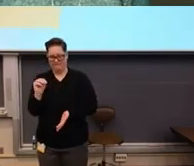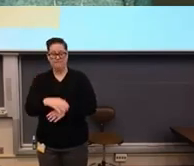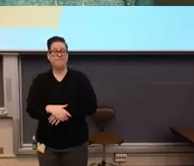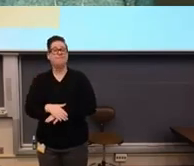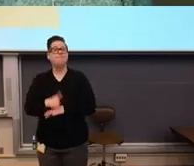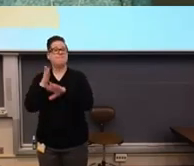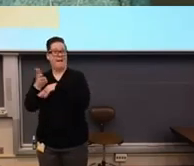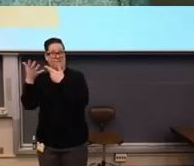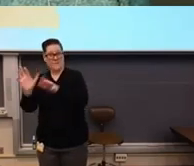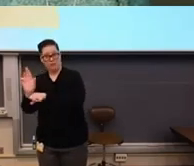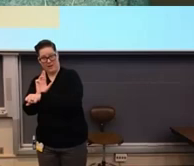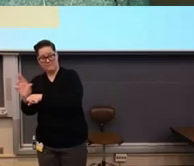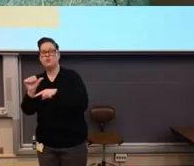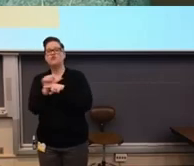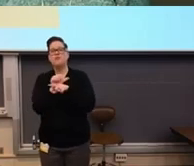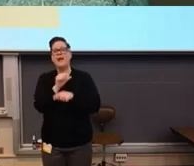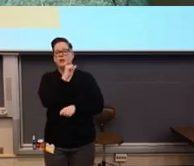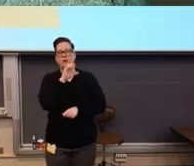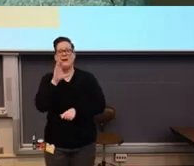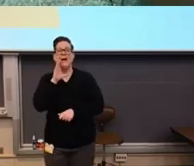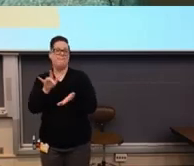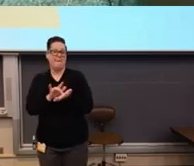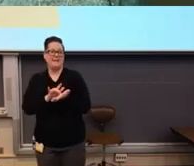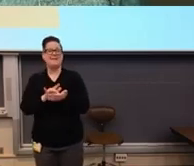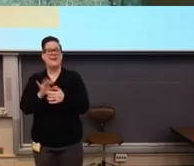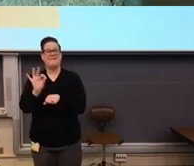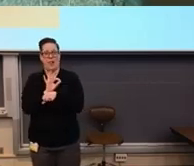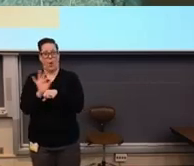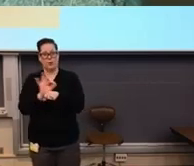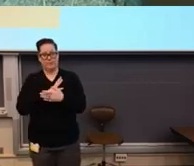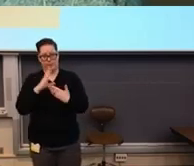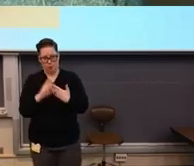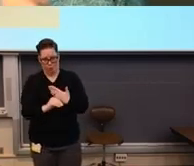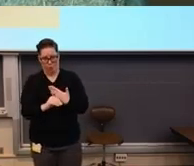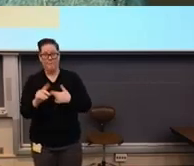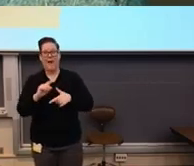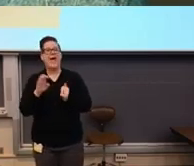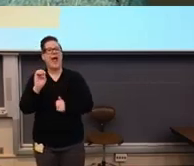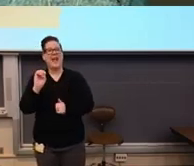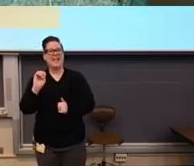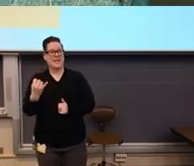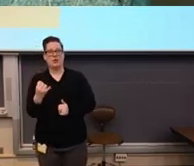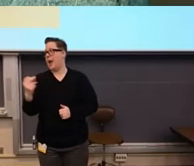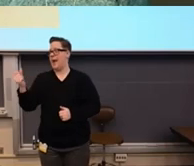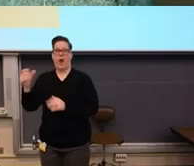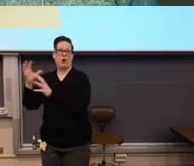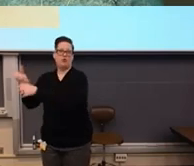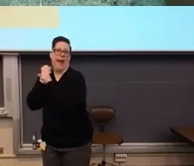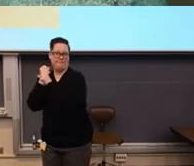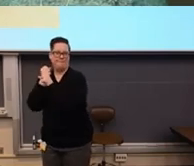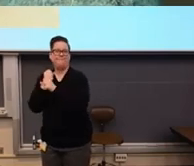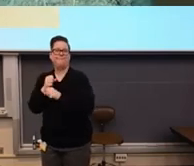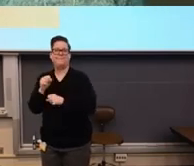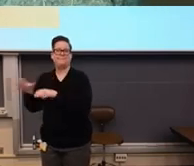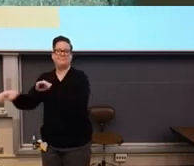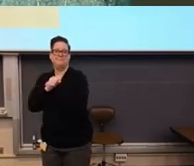she trained in the Geriatric Medicine Fellowship Program. And then EJ didn't miss a beat by scarfing her up in